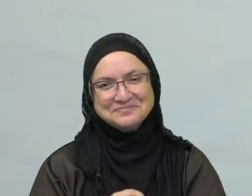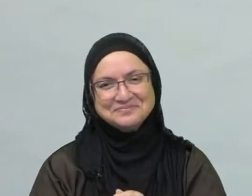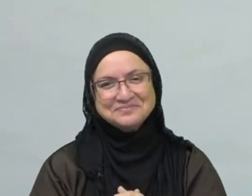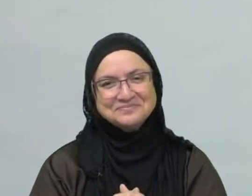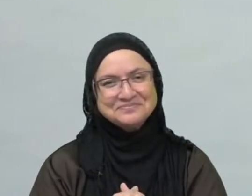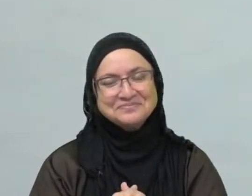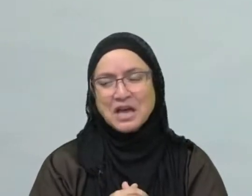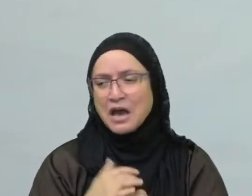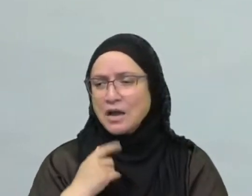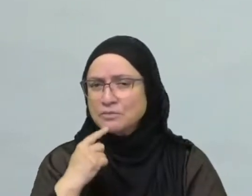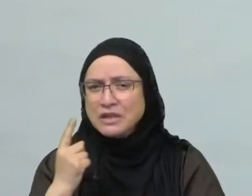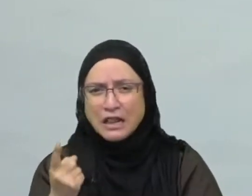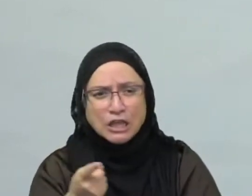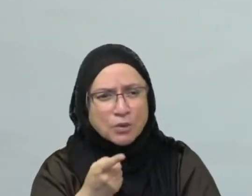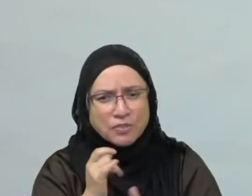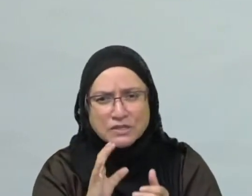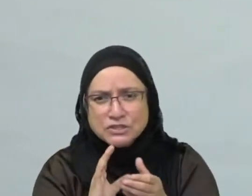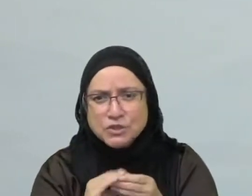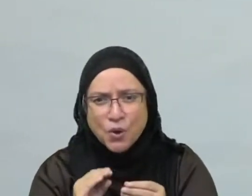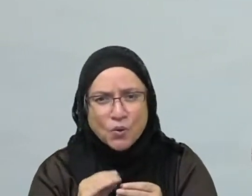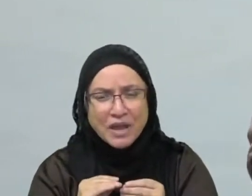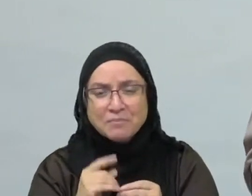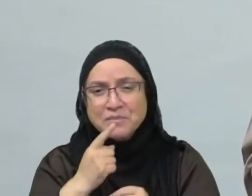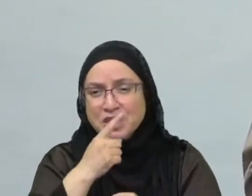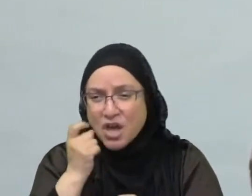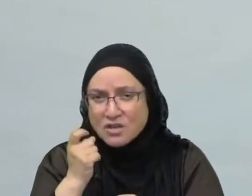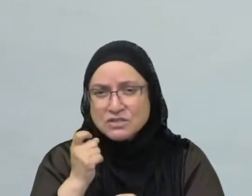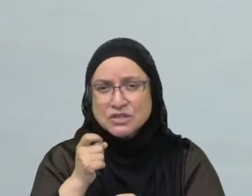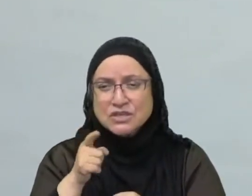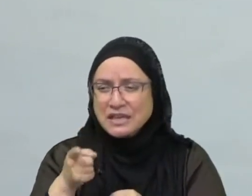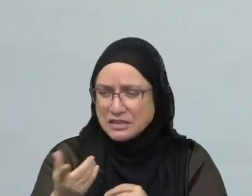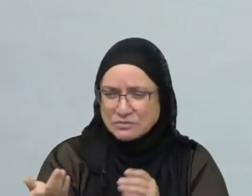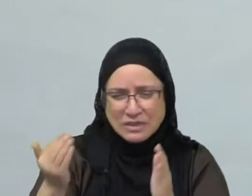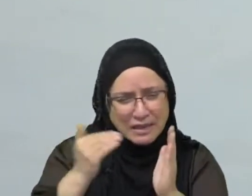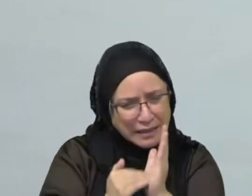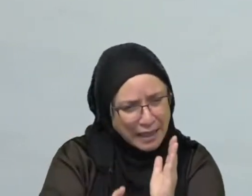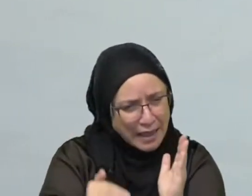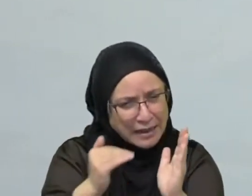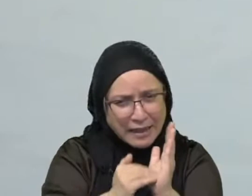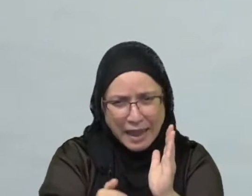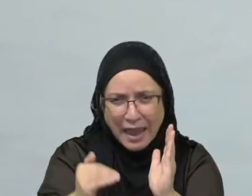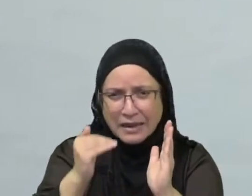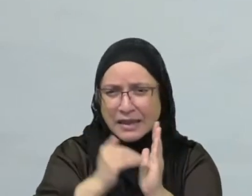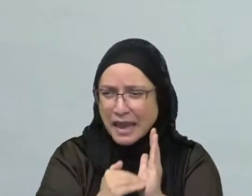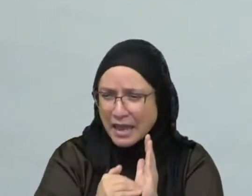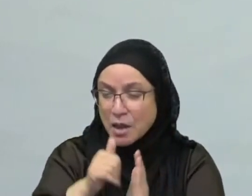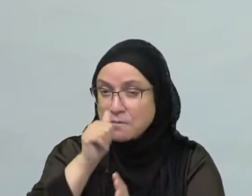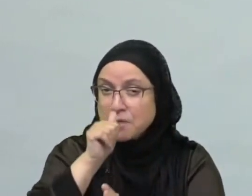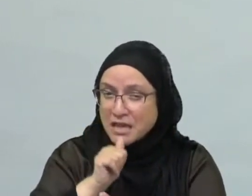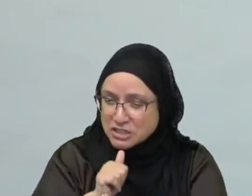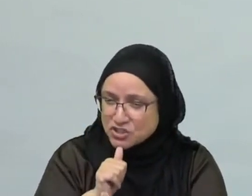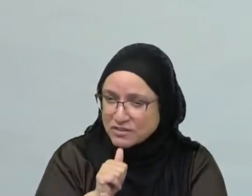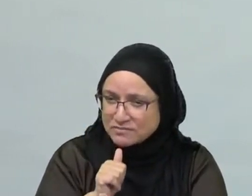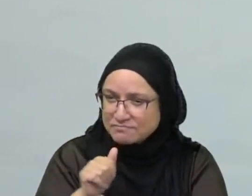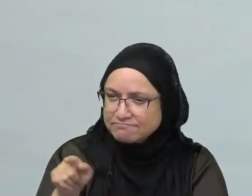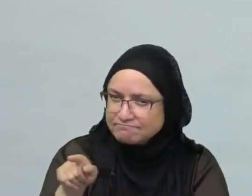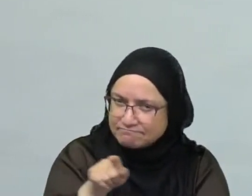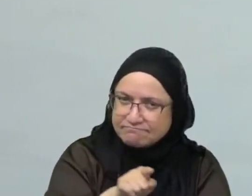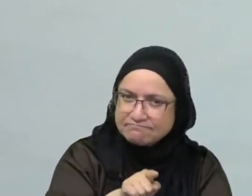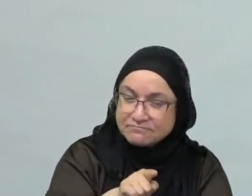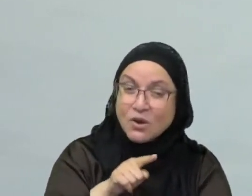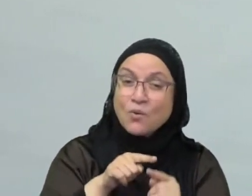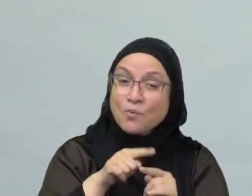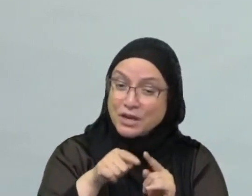When we comfort ourselves, when we comfort others, which is even more important than comforting ourselves, to